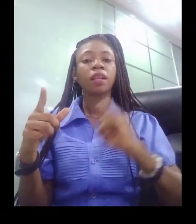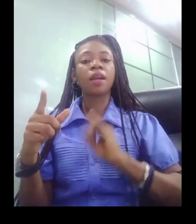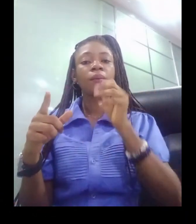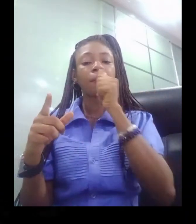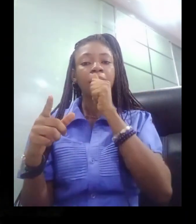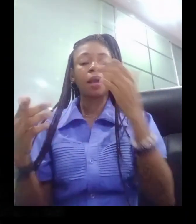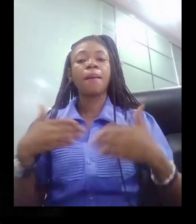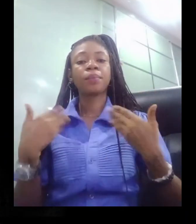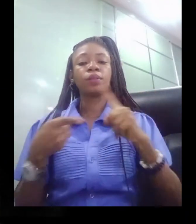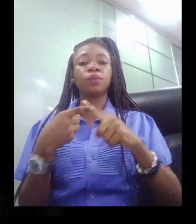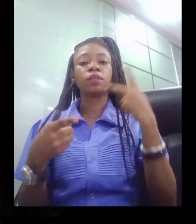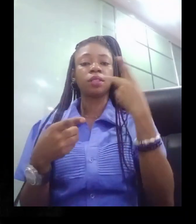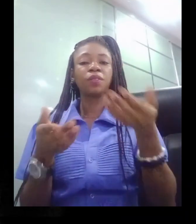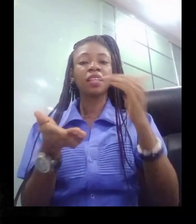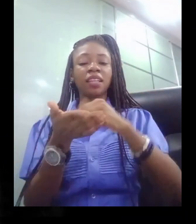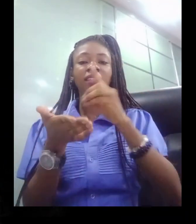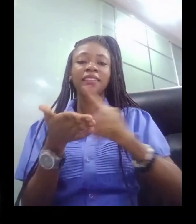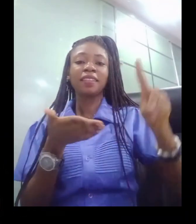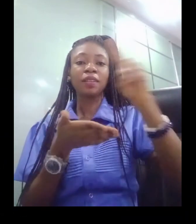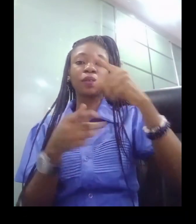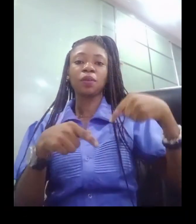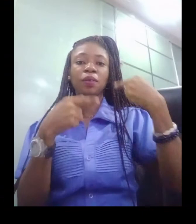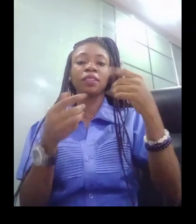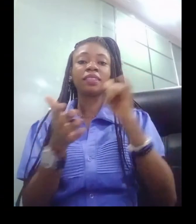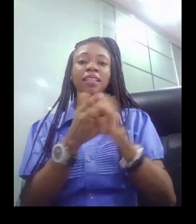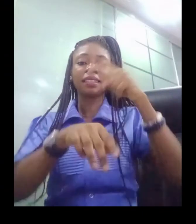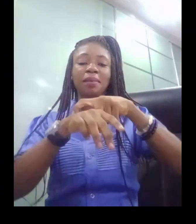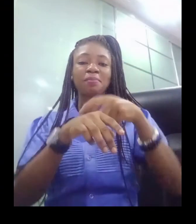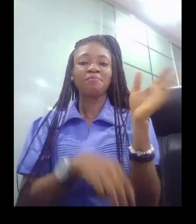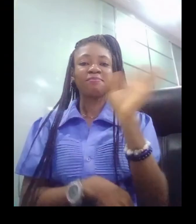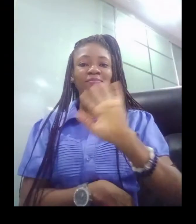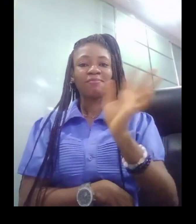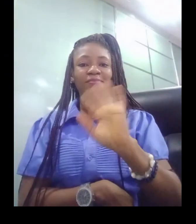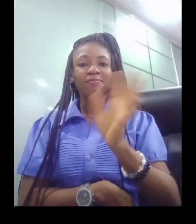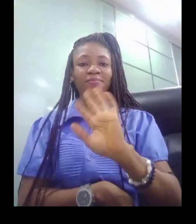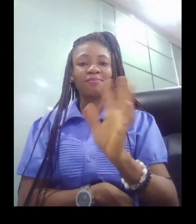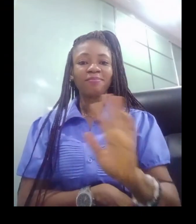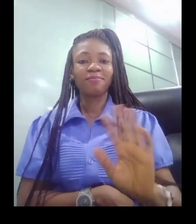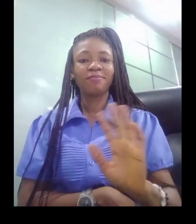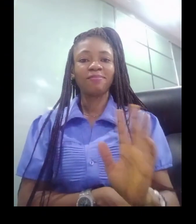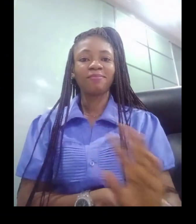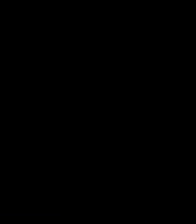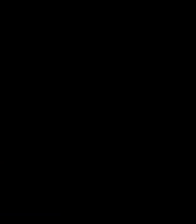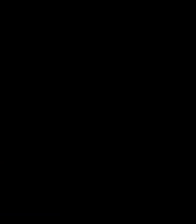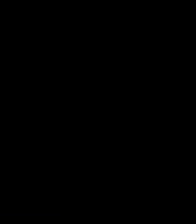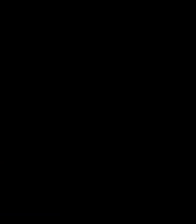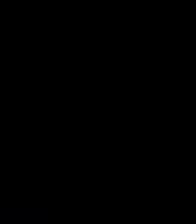glad to see you around again by next week. Until then, have a wonderful day. Bye.